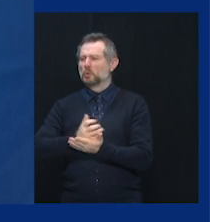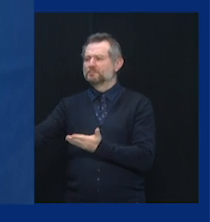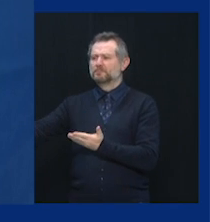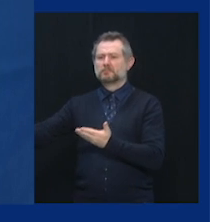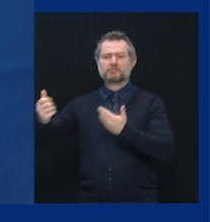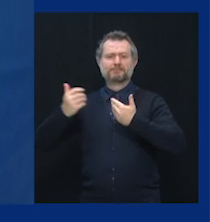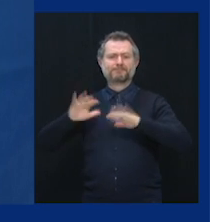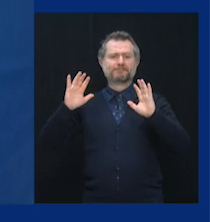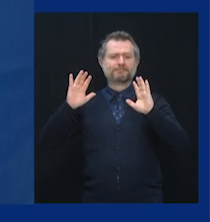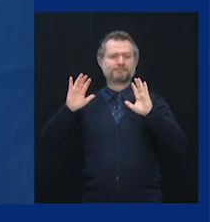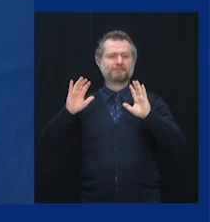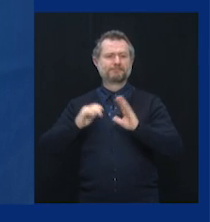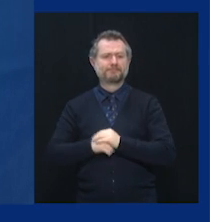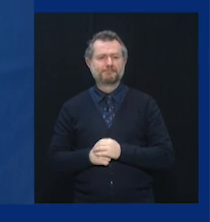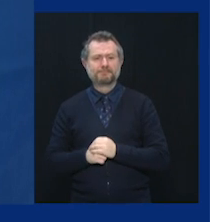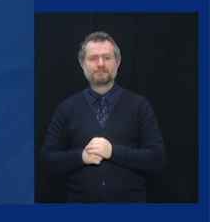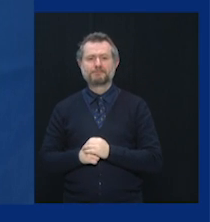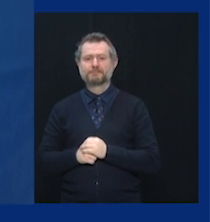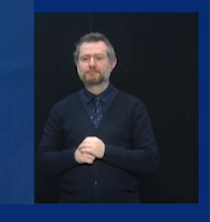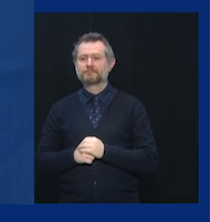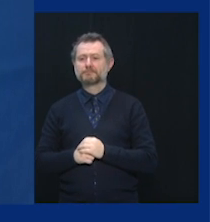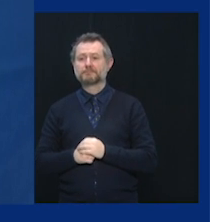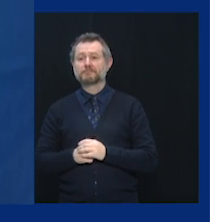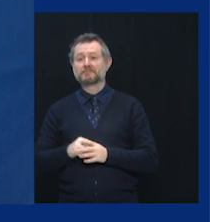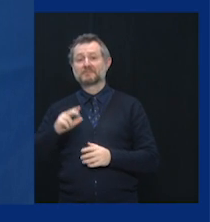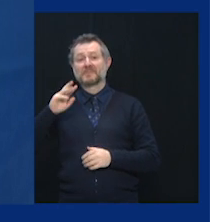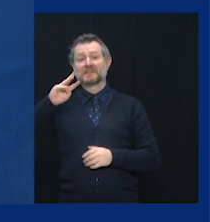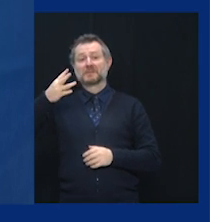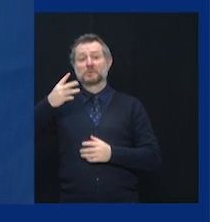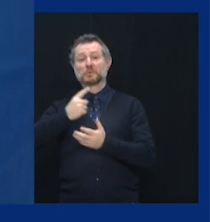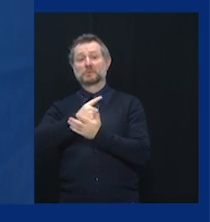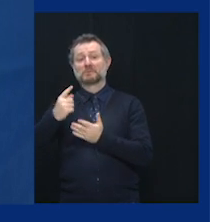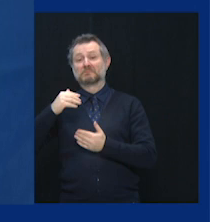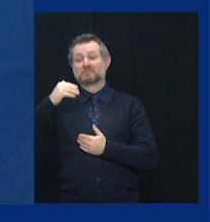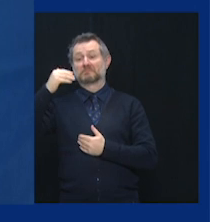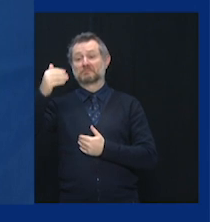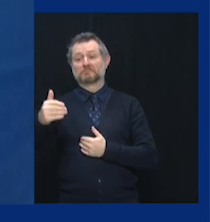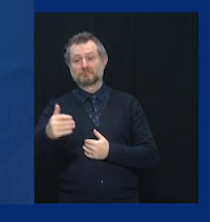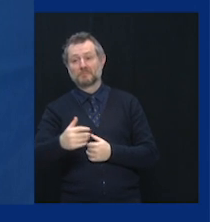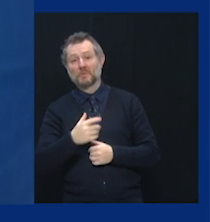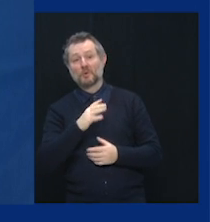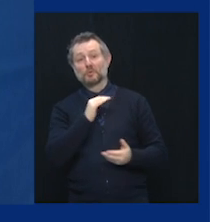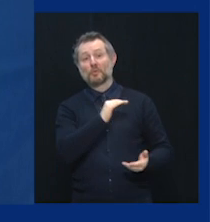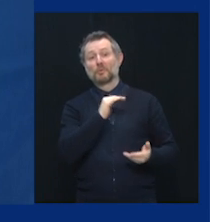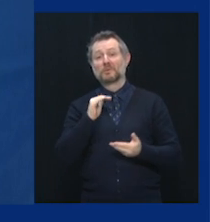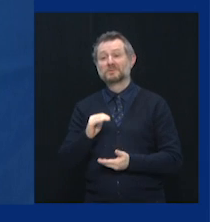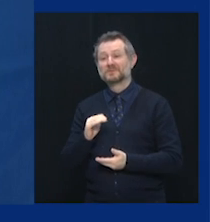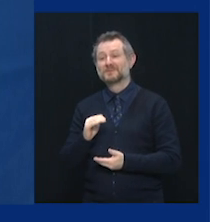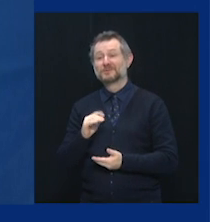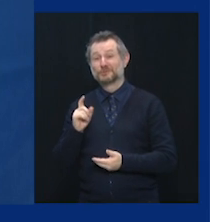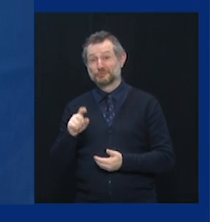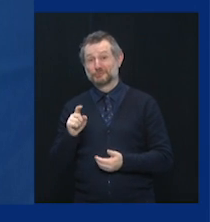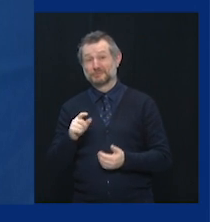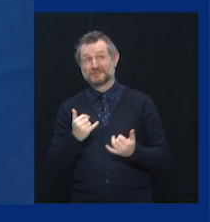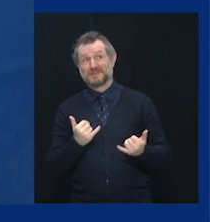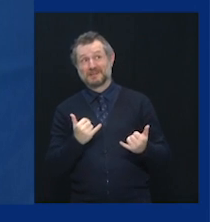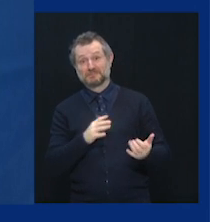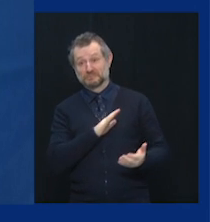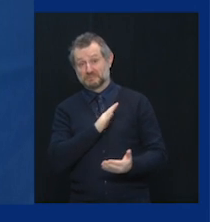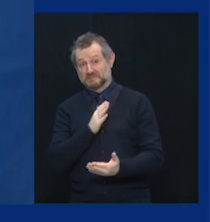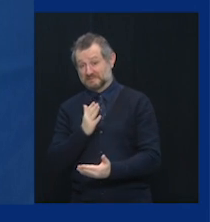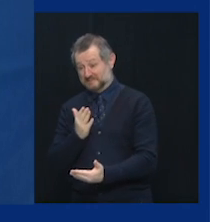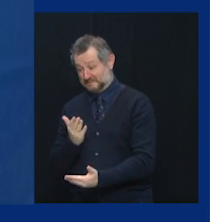delivered. Week 6 dosages are being delivered as